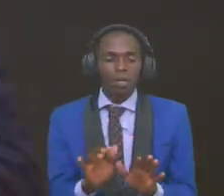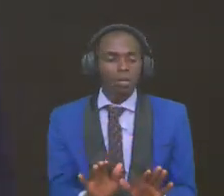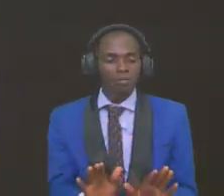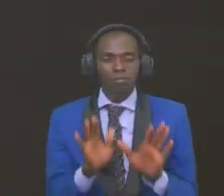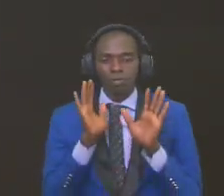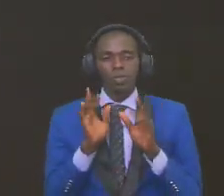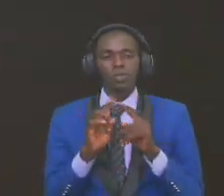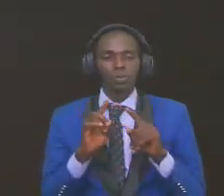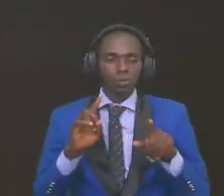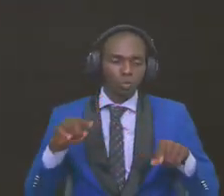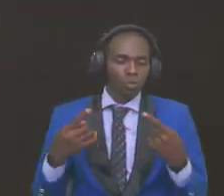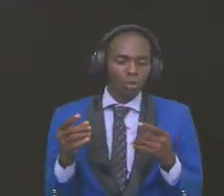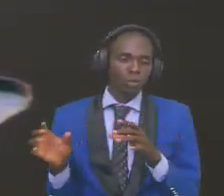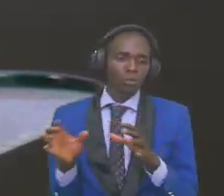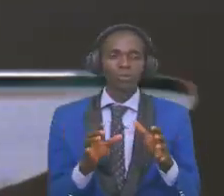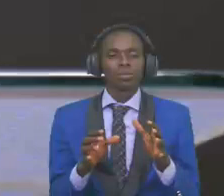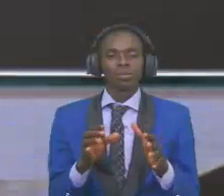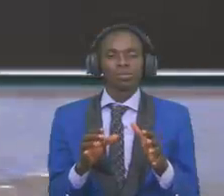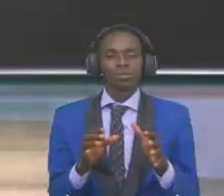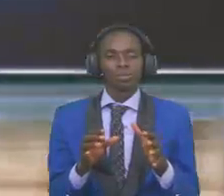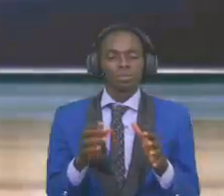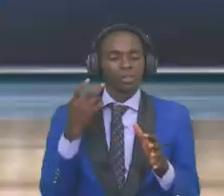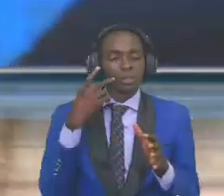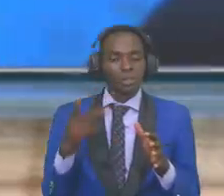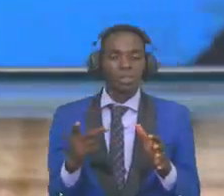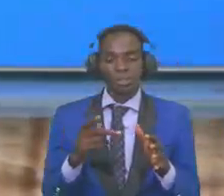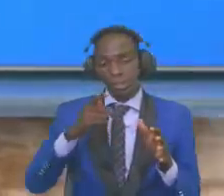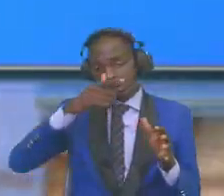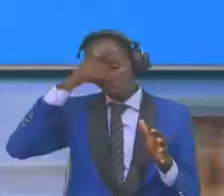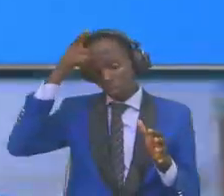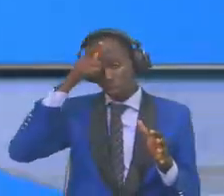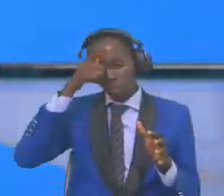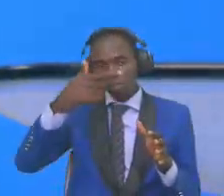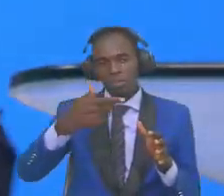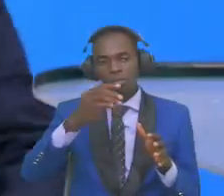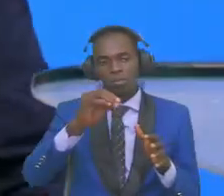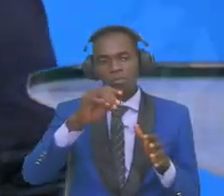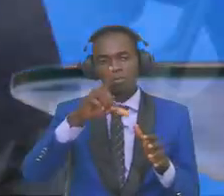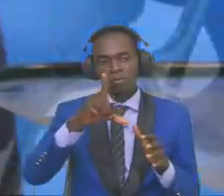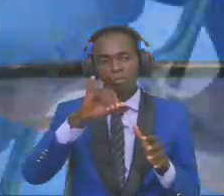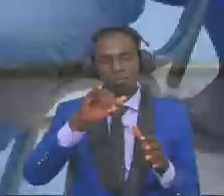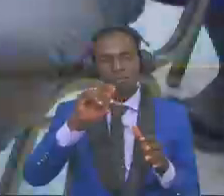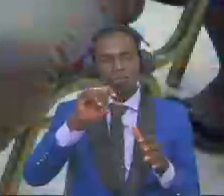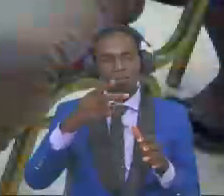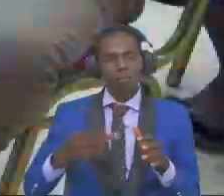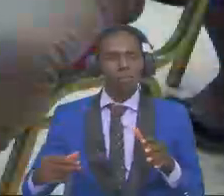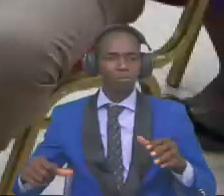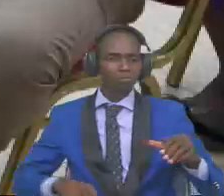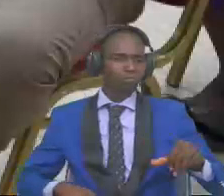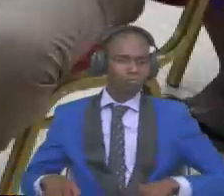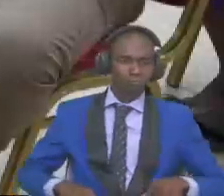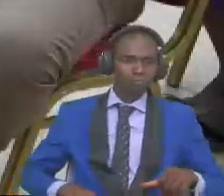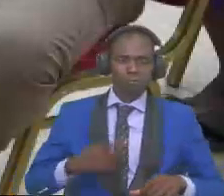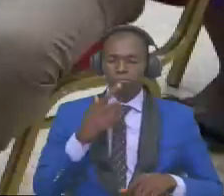Here comes Goliath, and then he brags and he boasts before the army of Israel,